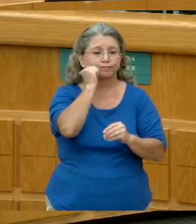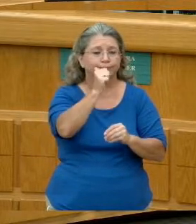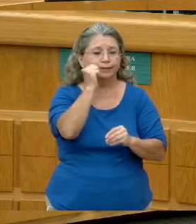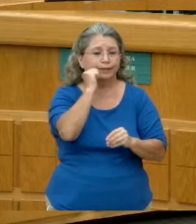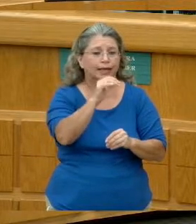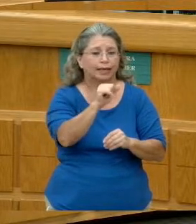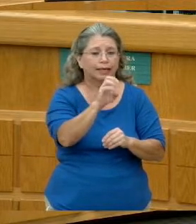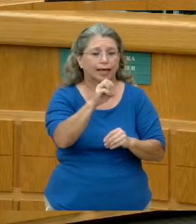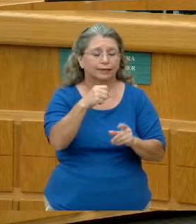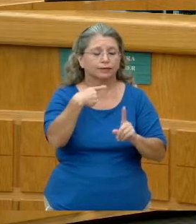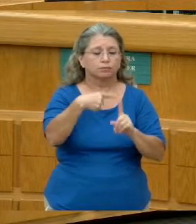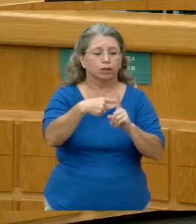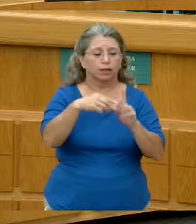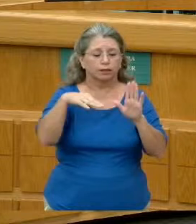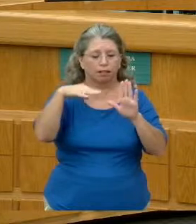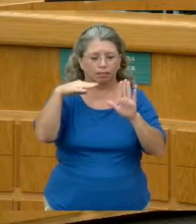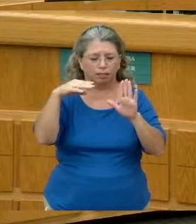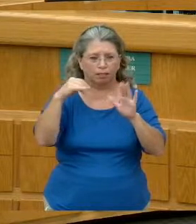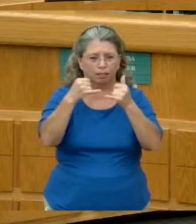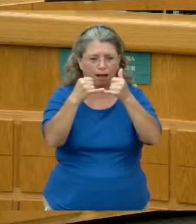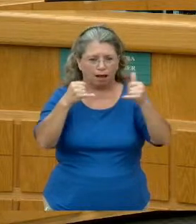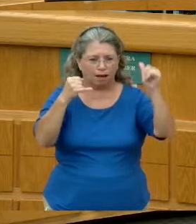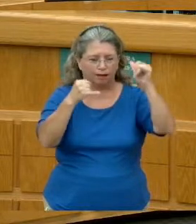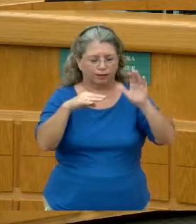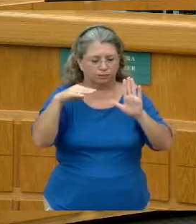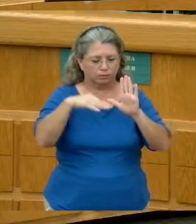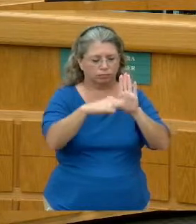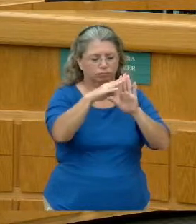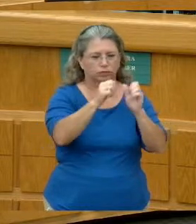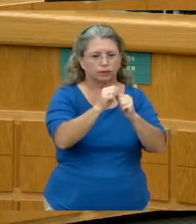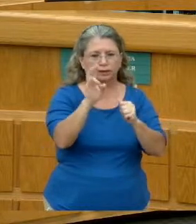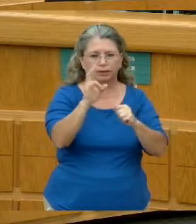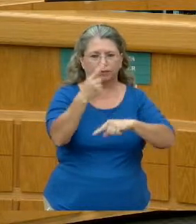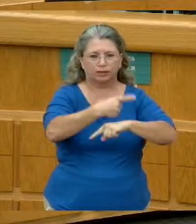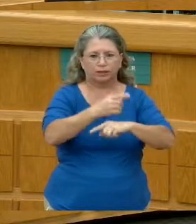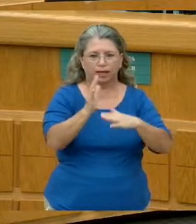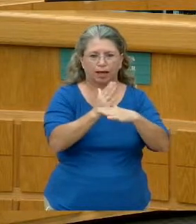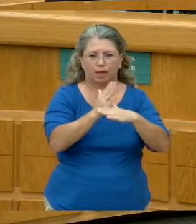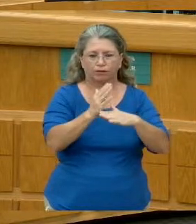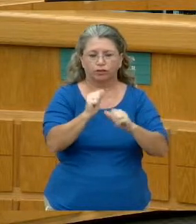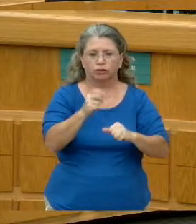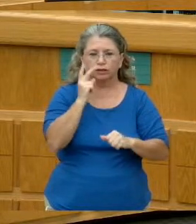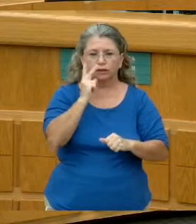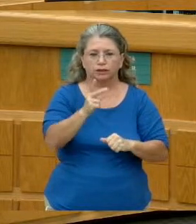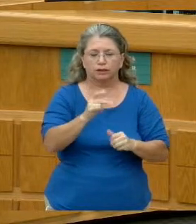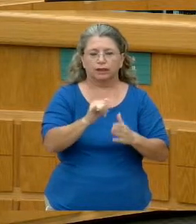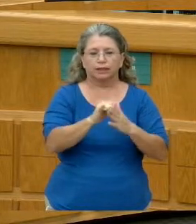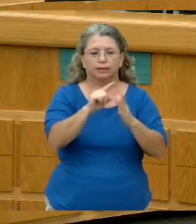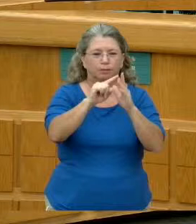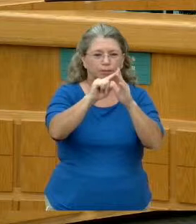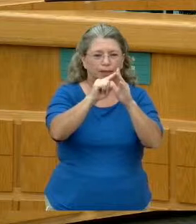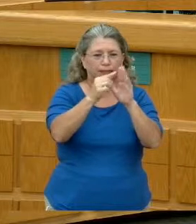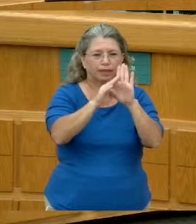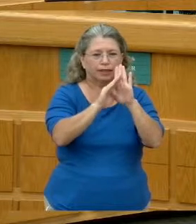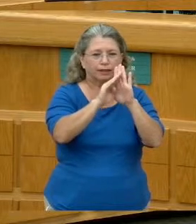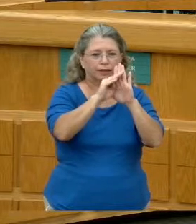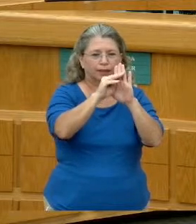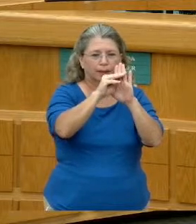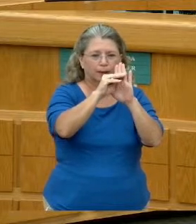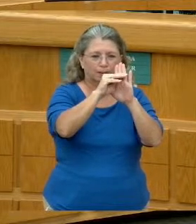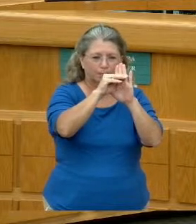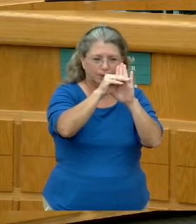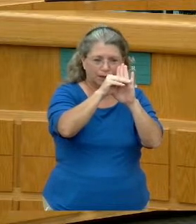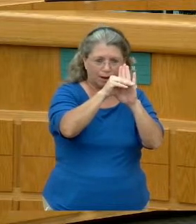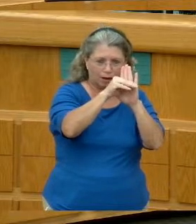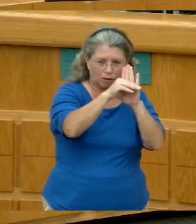line, looking at a 7-day average. And you can see it's beginning to come down a little bit. We hope this will